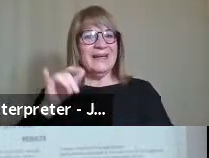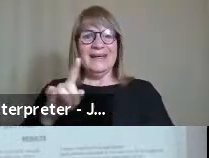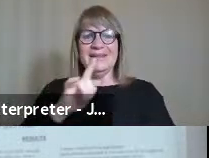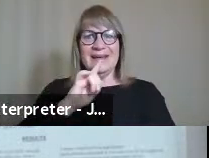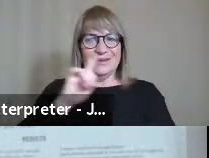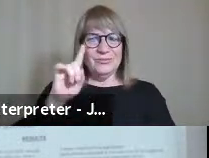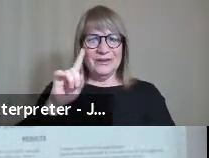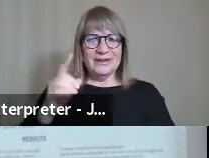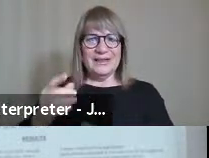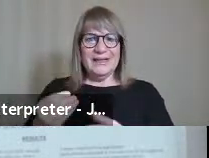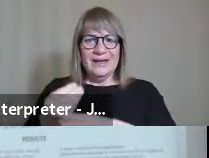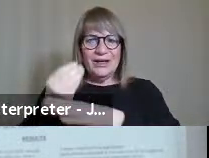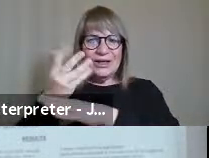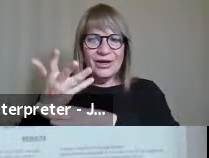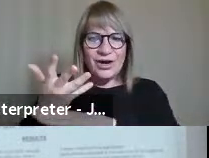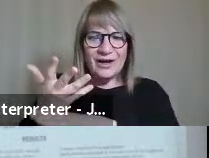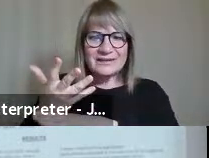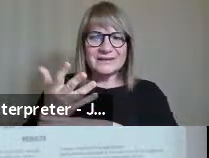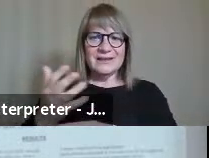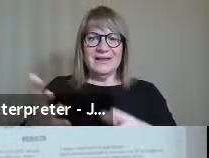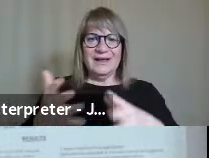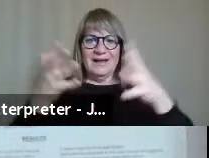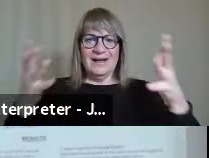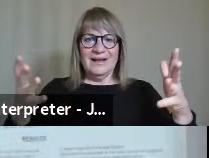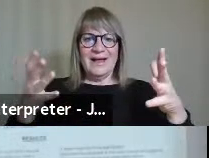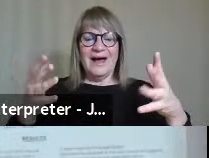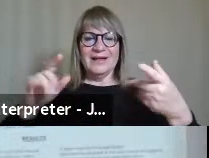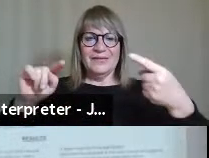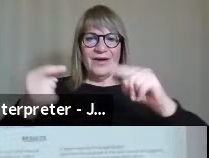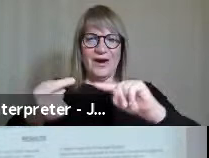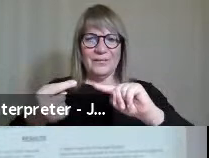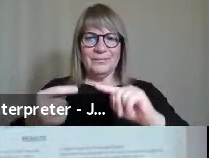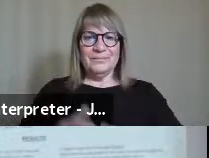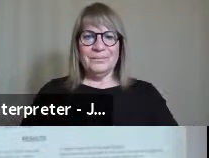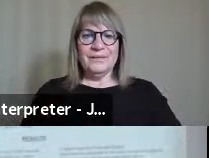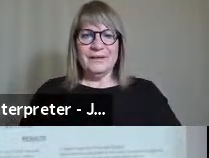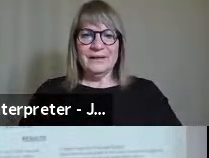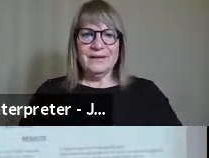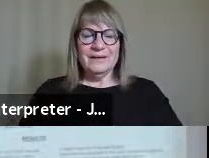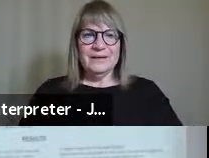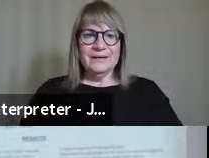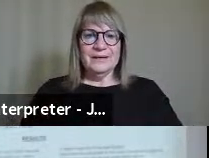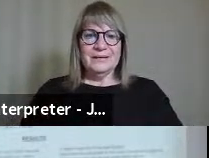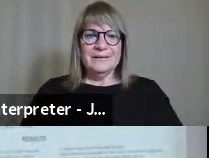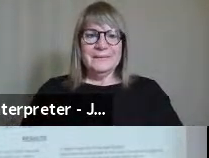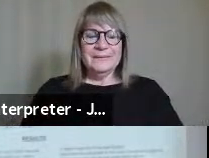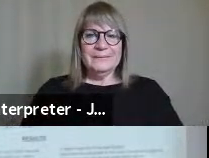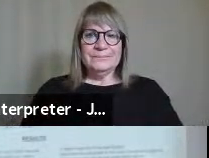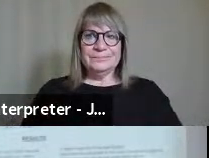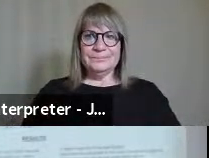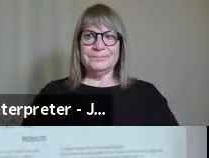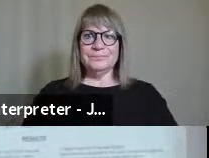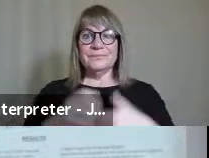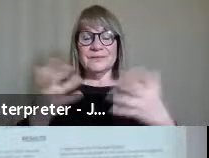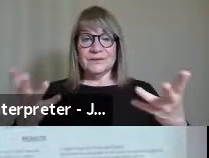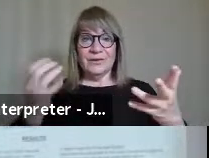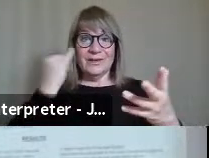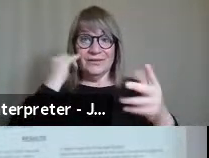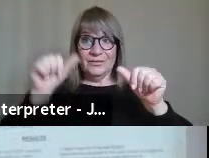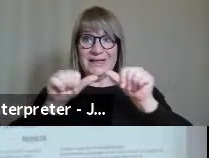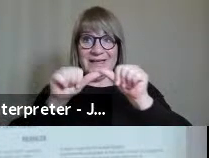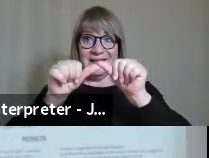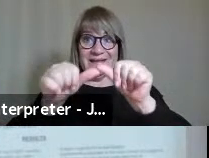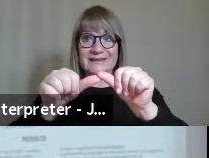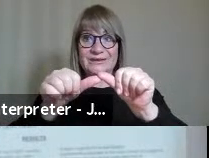harm um even with uh good intentions or and purportedly good intentions um so if you continue the